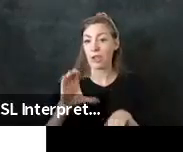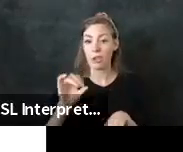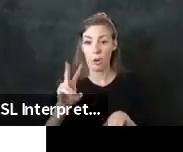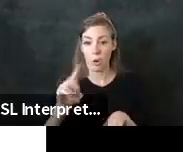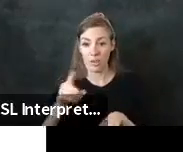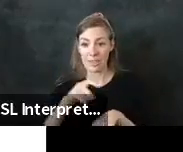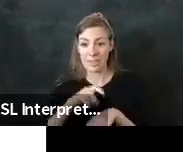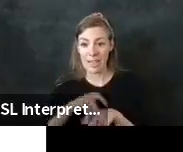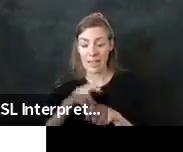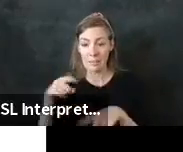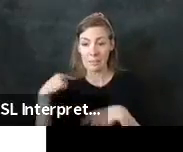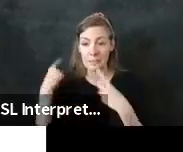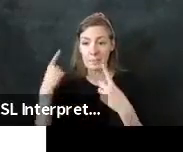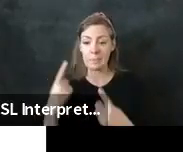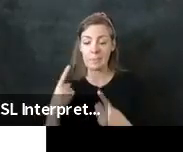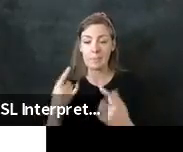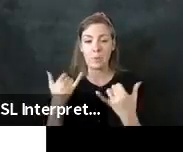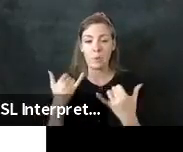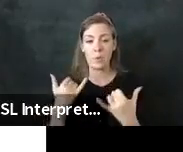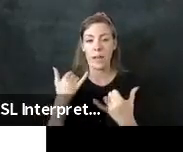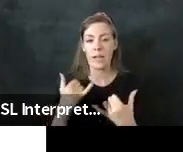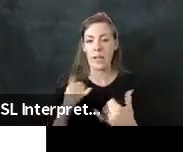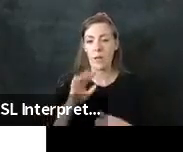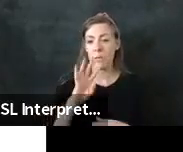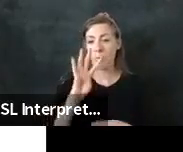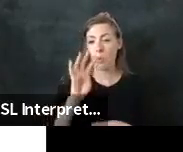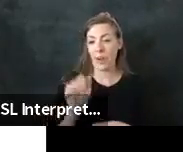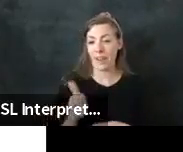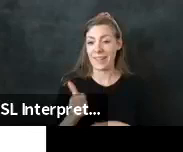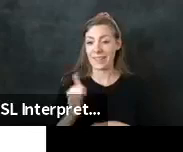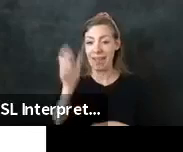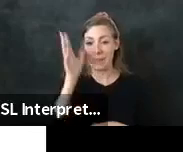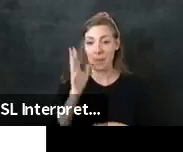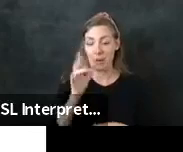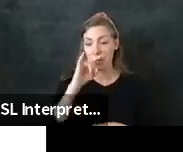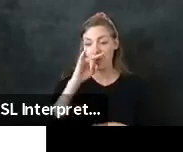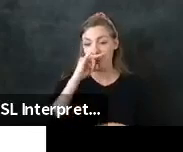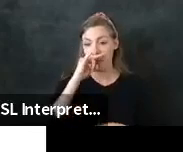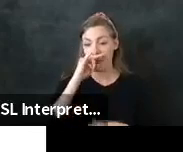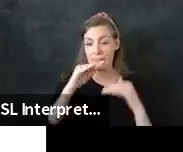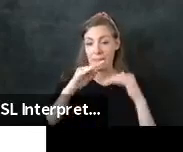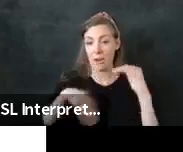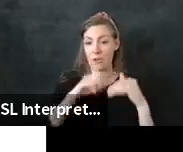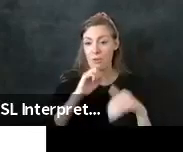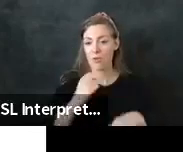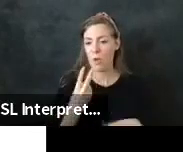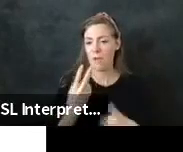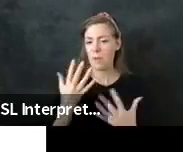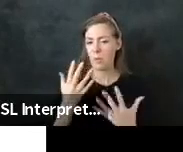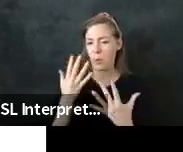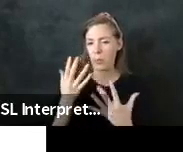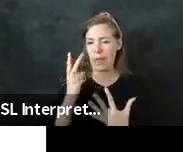times. And right now they found that 4 in 10 parents of children under 12 say they want to wait and see before getting their child vaccinated